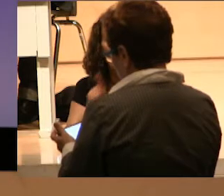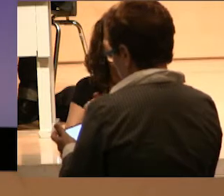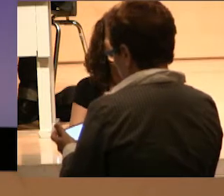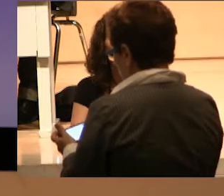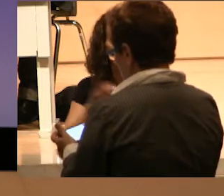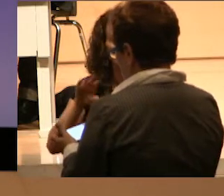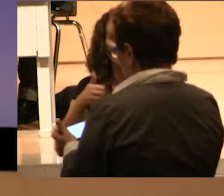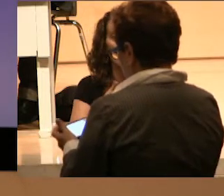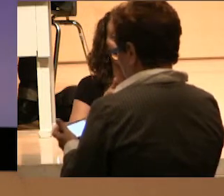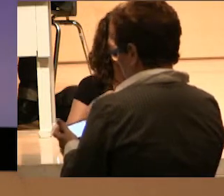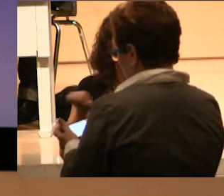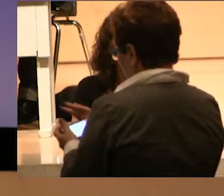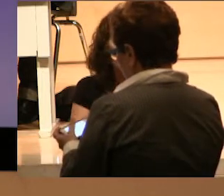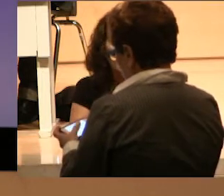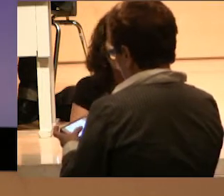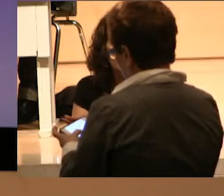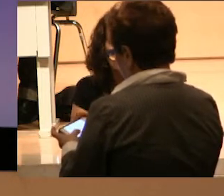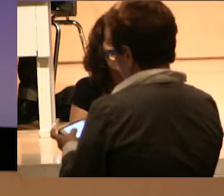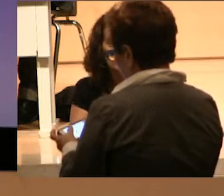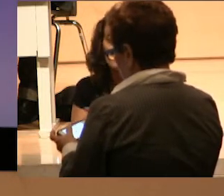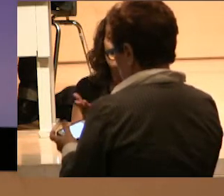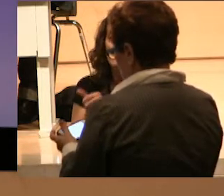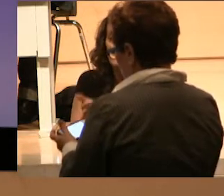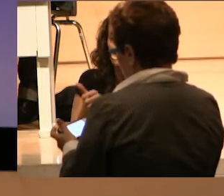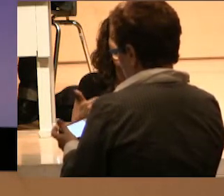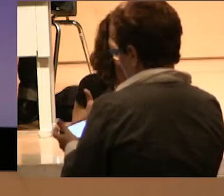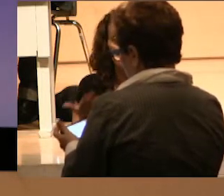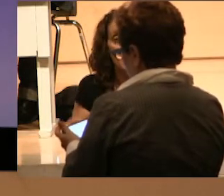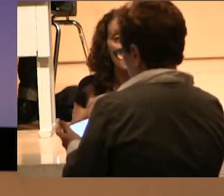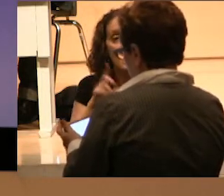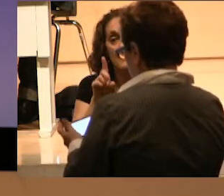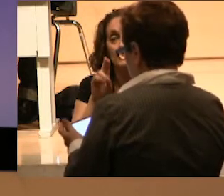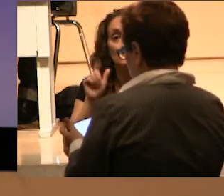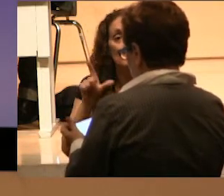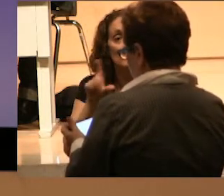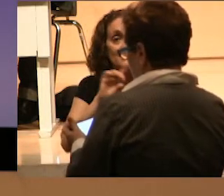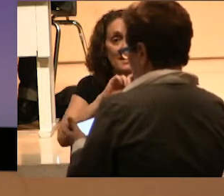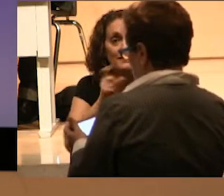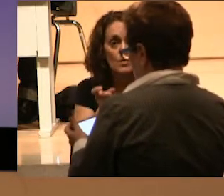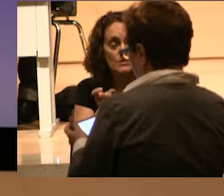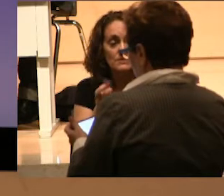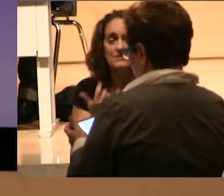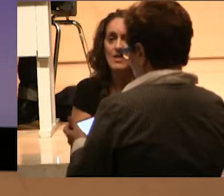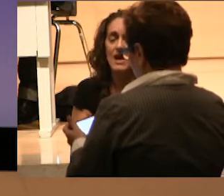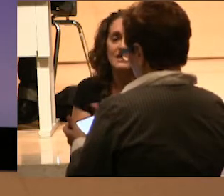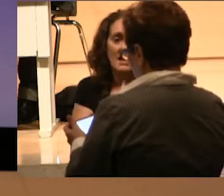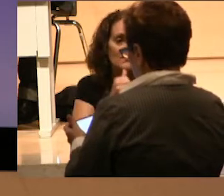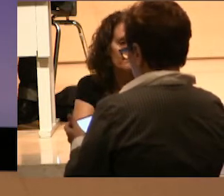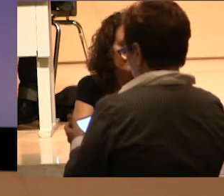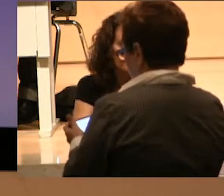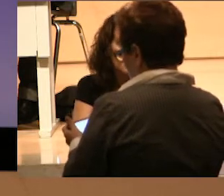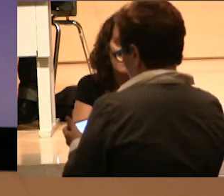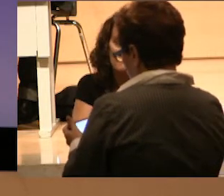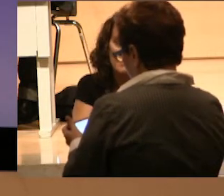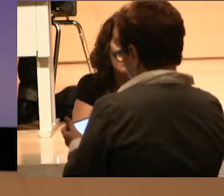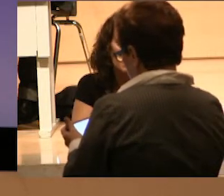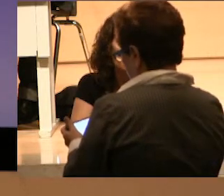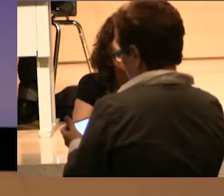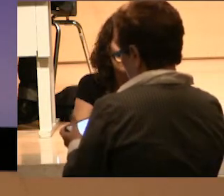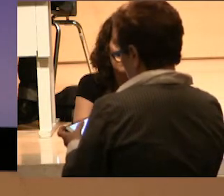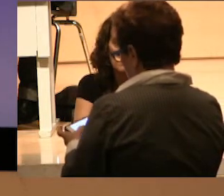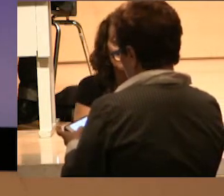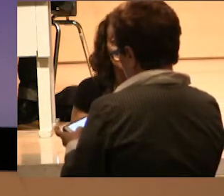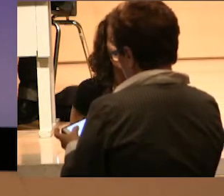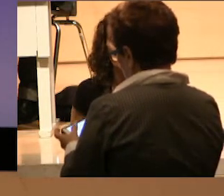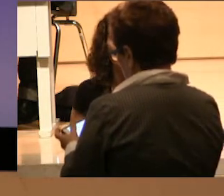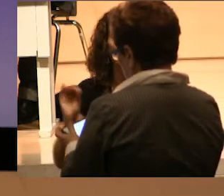challenging behaviors and may have dual diagnosis? This is currently very underfunded, as you know, and so far nothing has